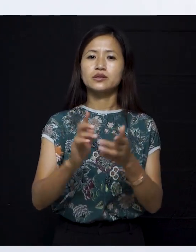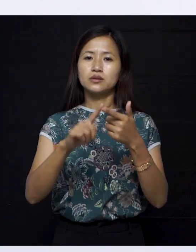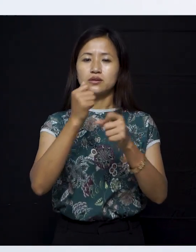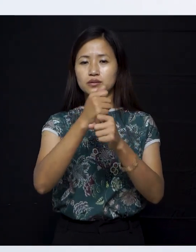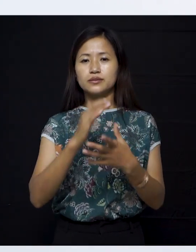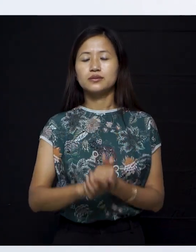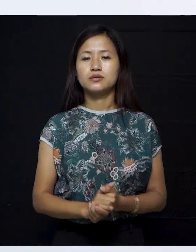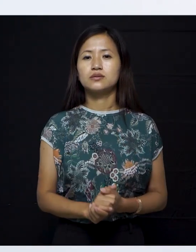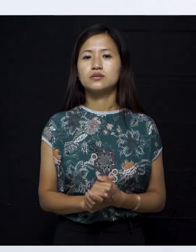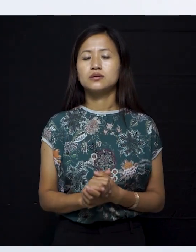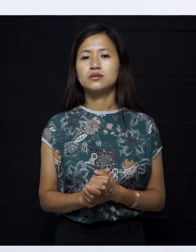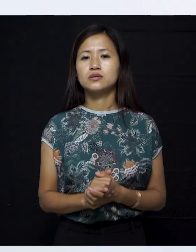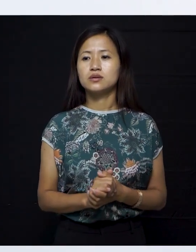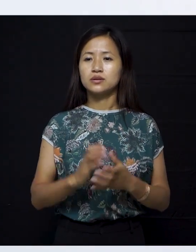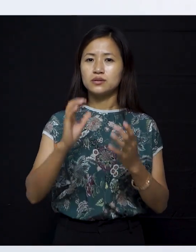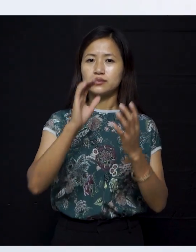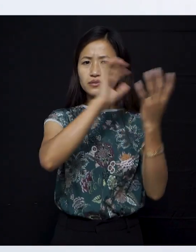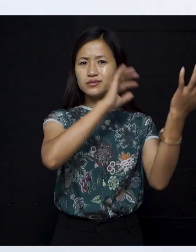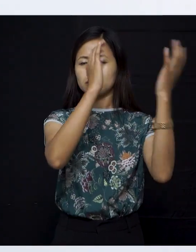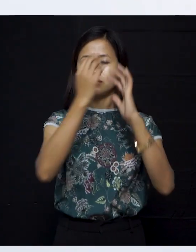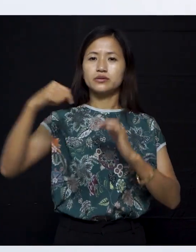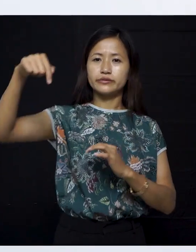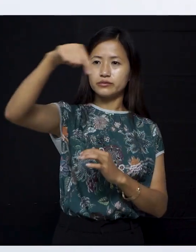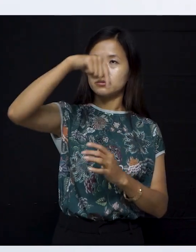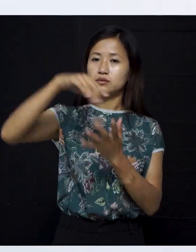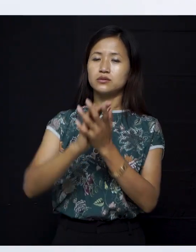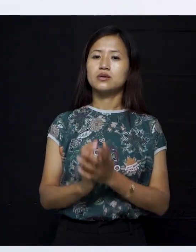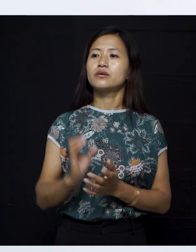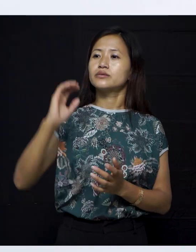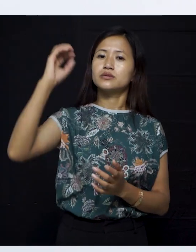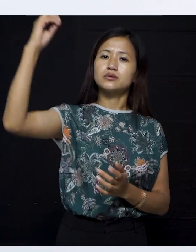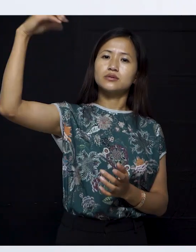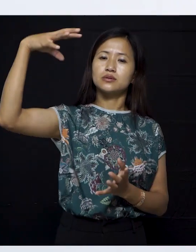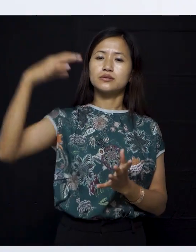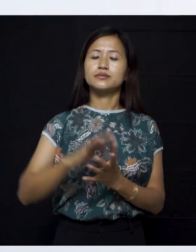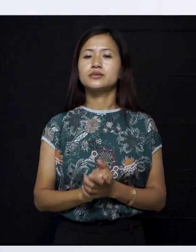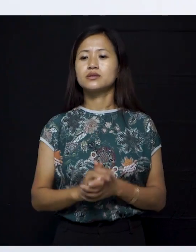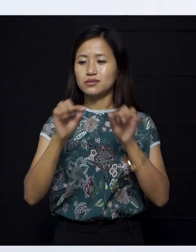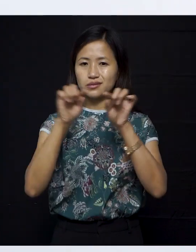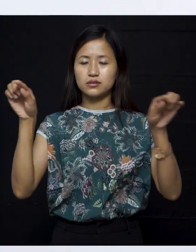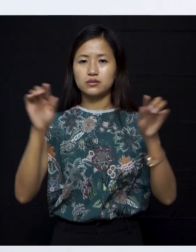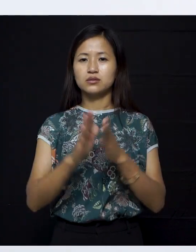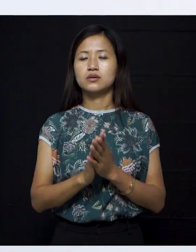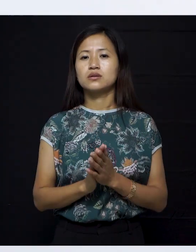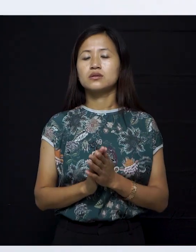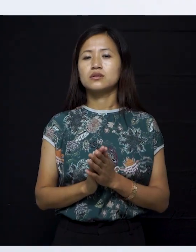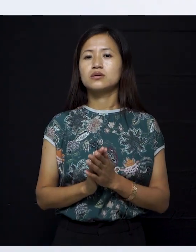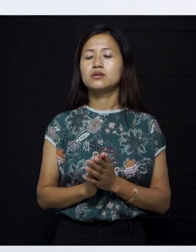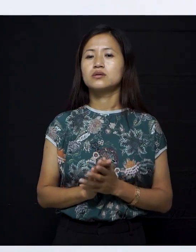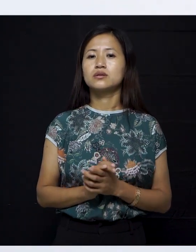example. The earth revolves around the sun. That is a sentence, but sometimes the earth revolves around